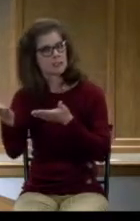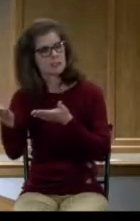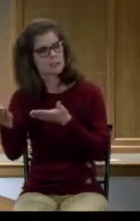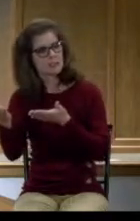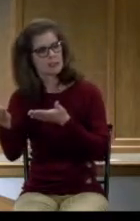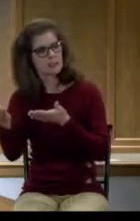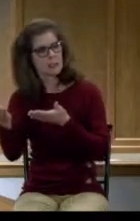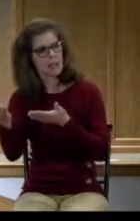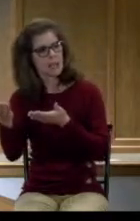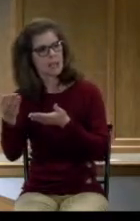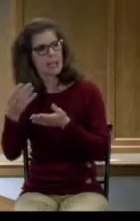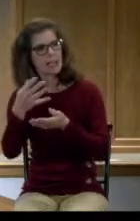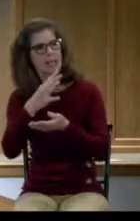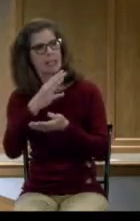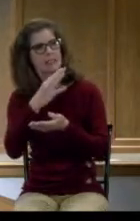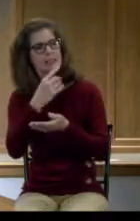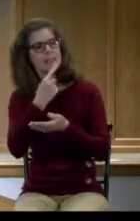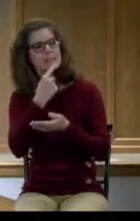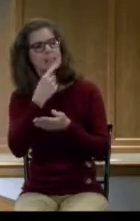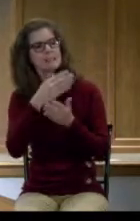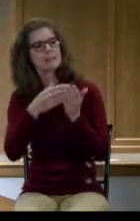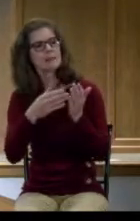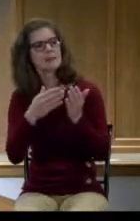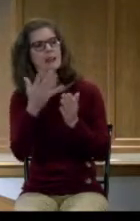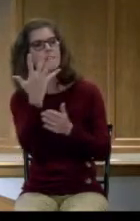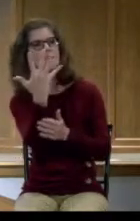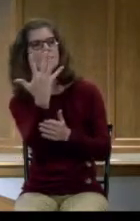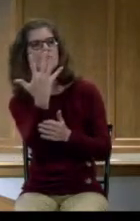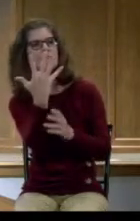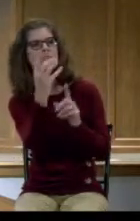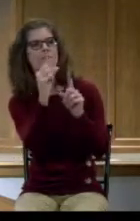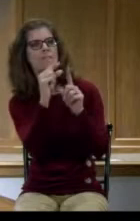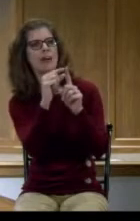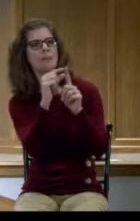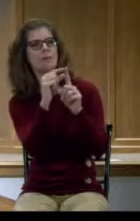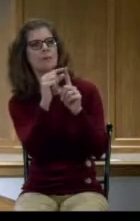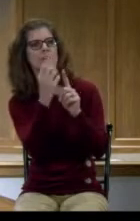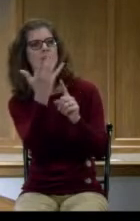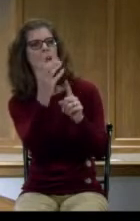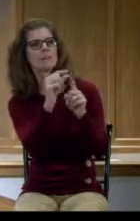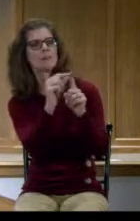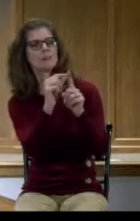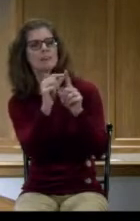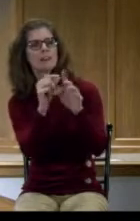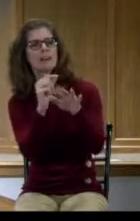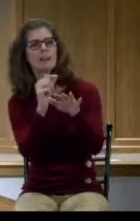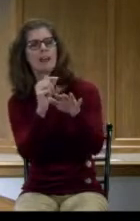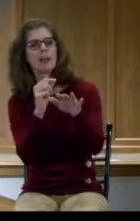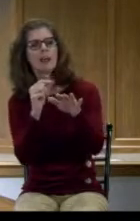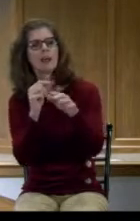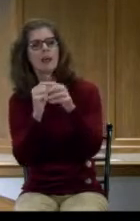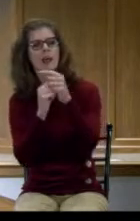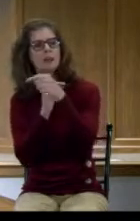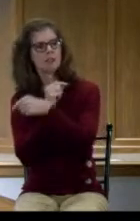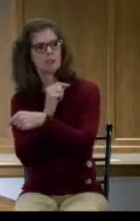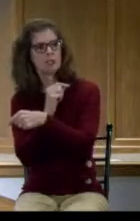he shuts everyone up with five words. I love these five words. He says, she